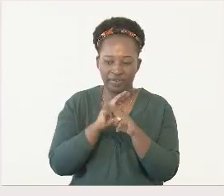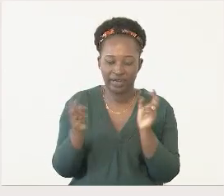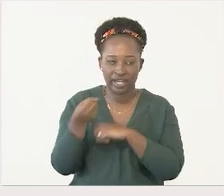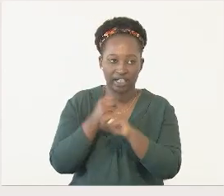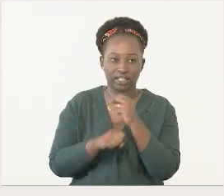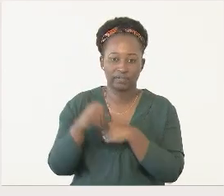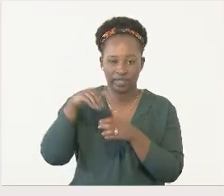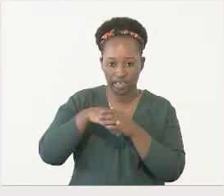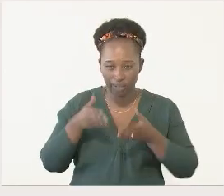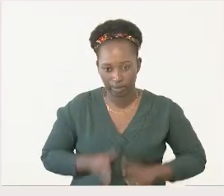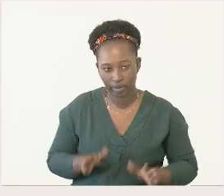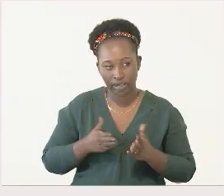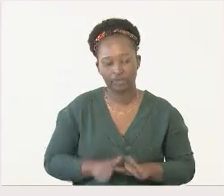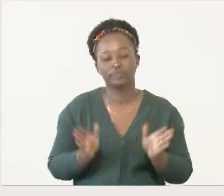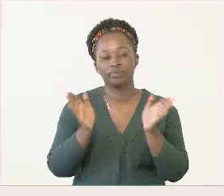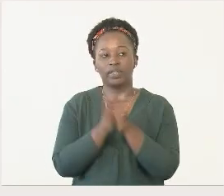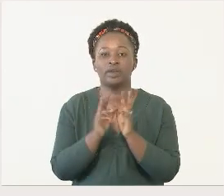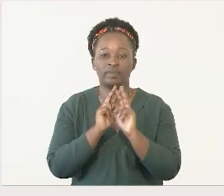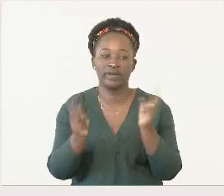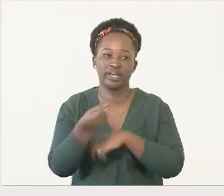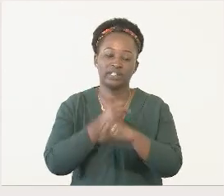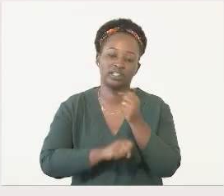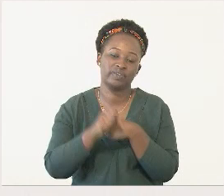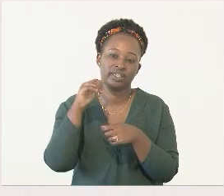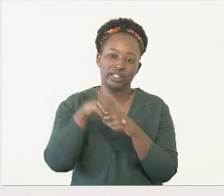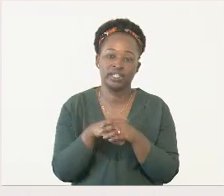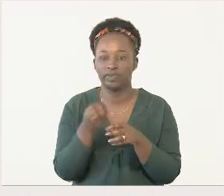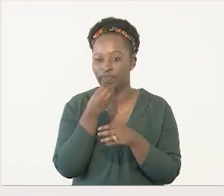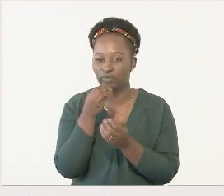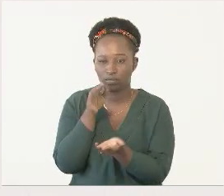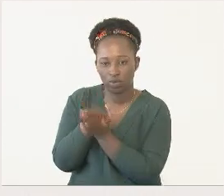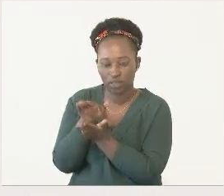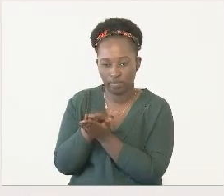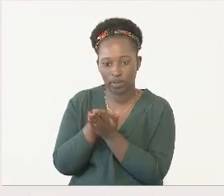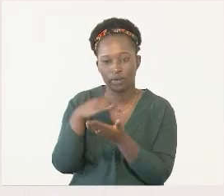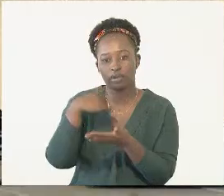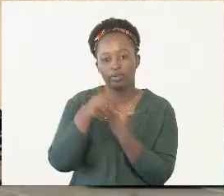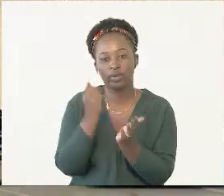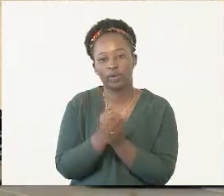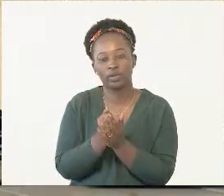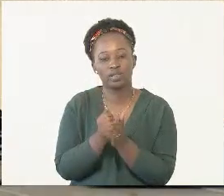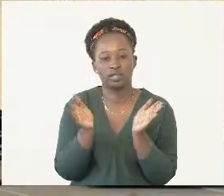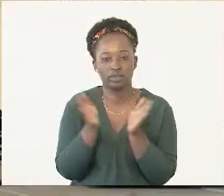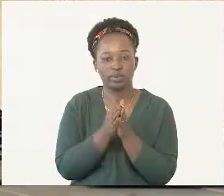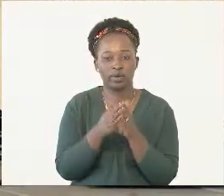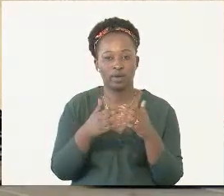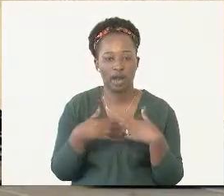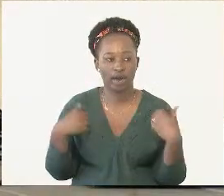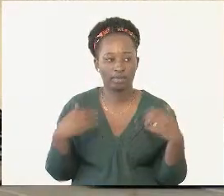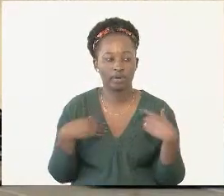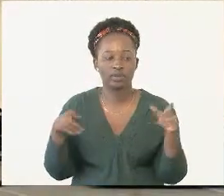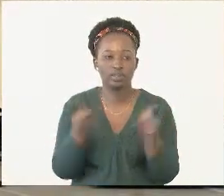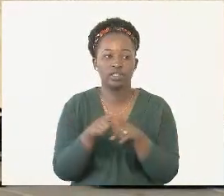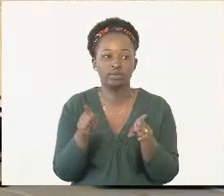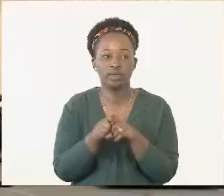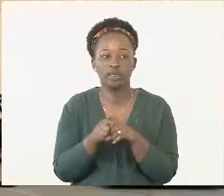terms of reproduction. It can also be very active in terms of the food consumption, because as small animals is also